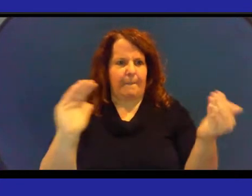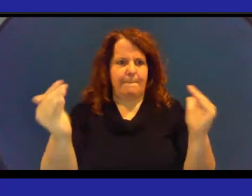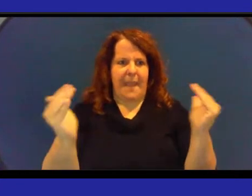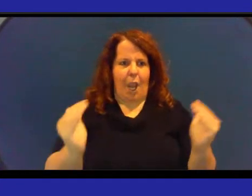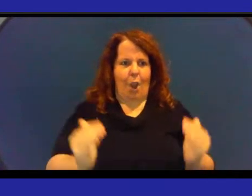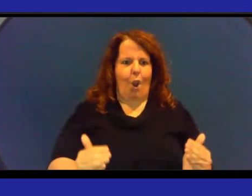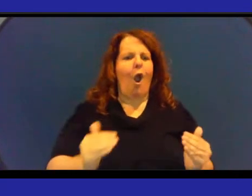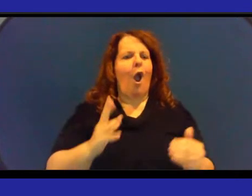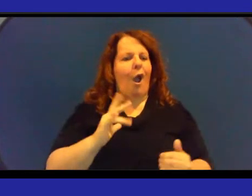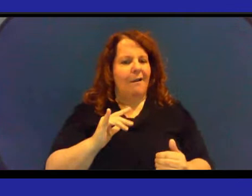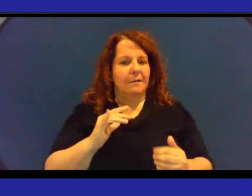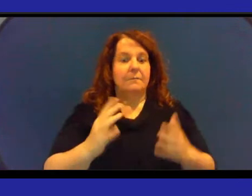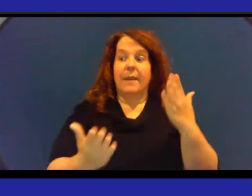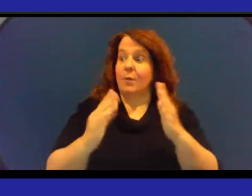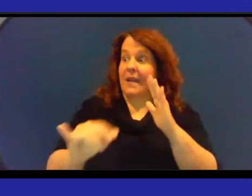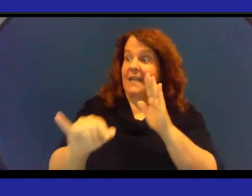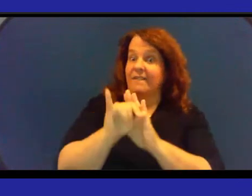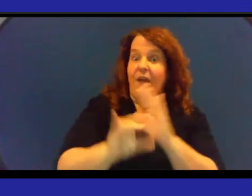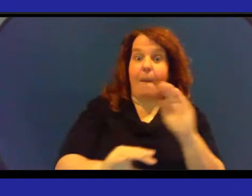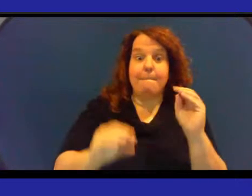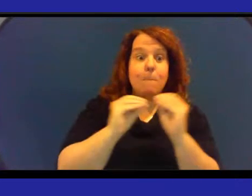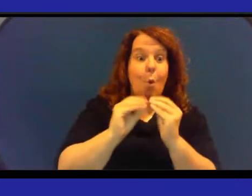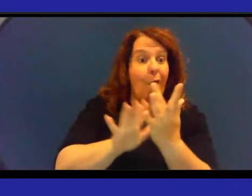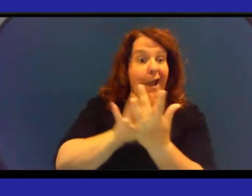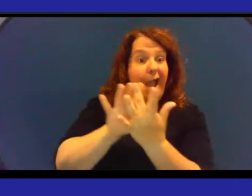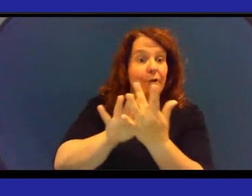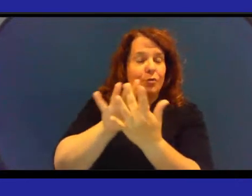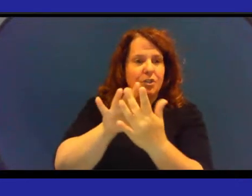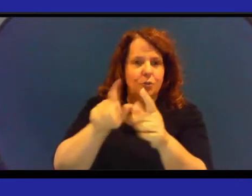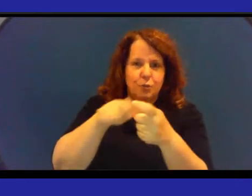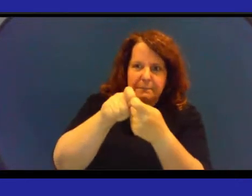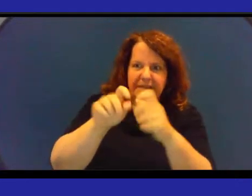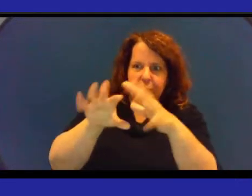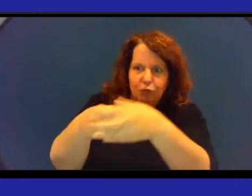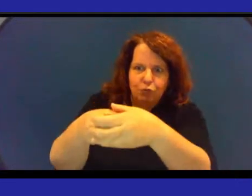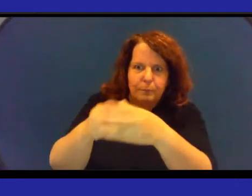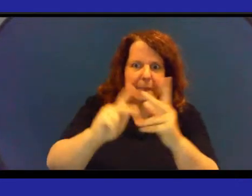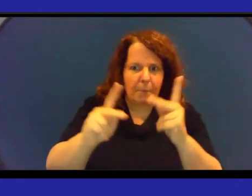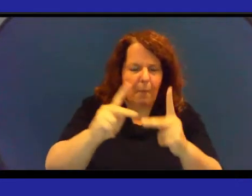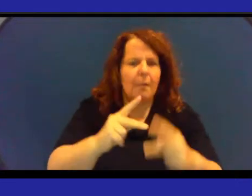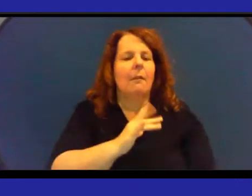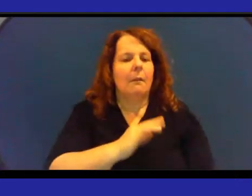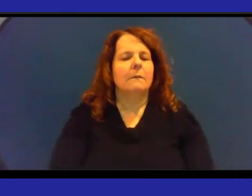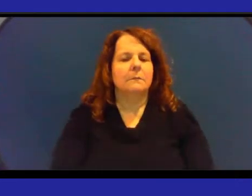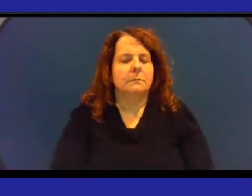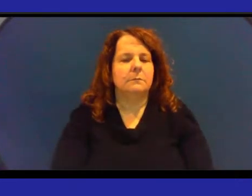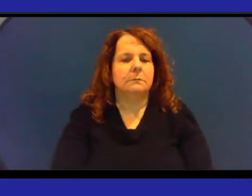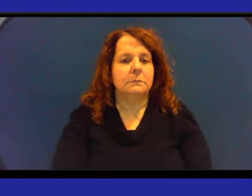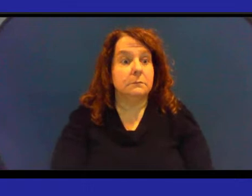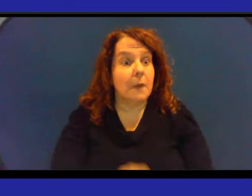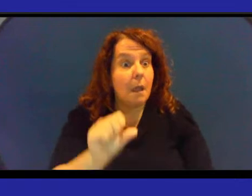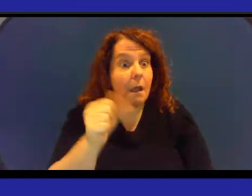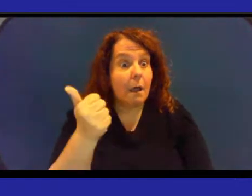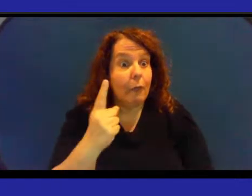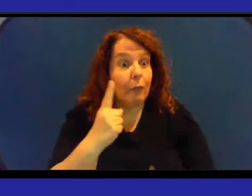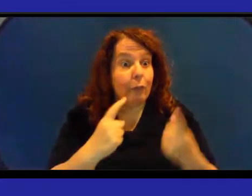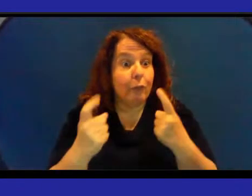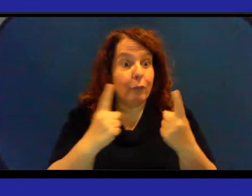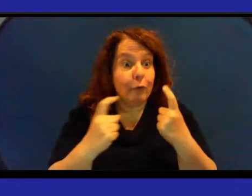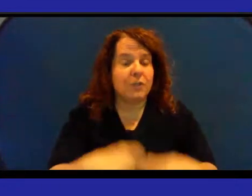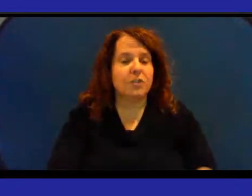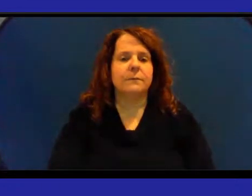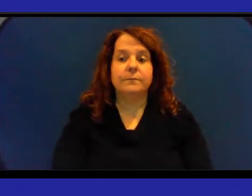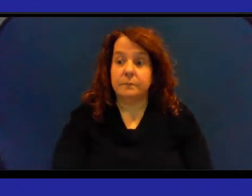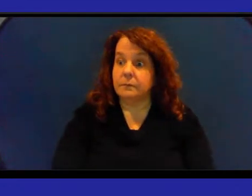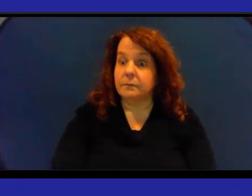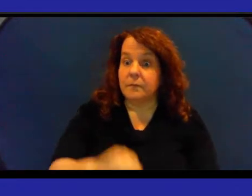where maybe we can do more outreach and see why people aren't participating, yeah. Any further questions? I have Yes, Jose?